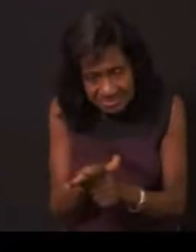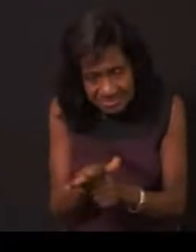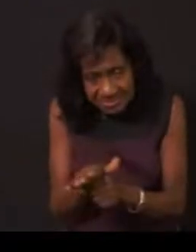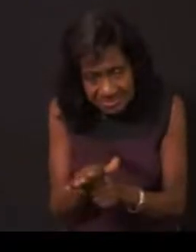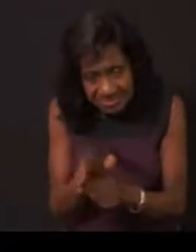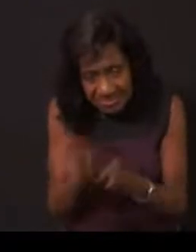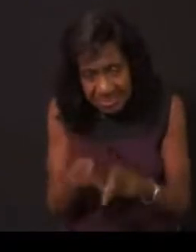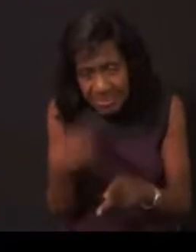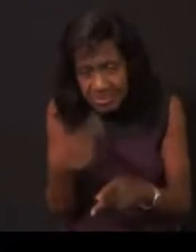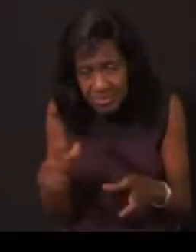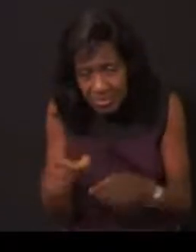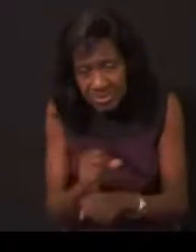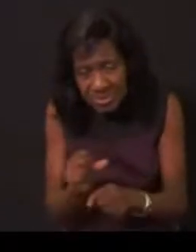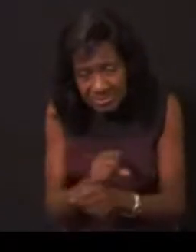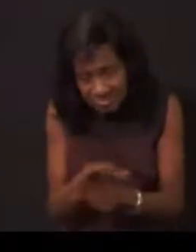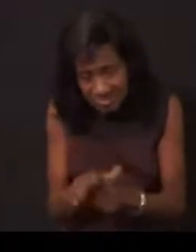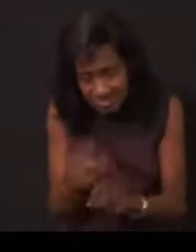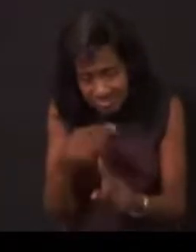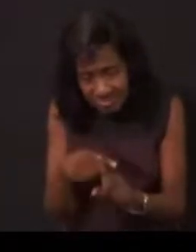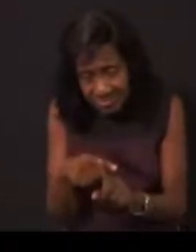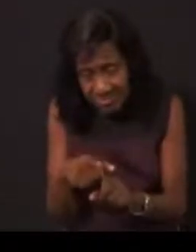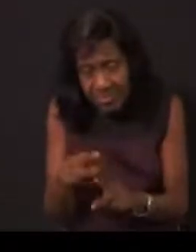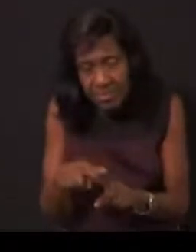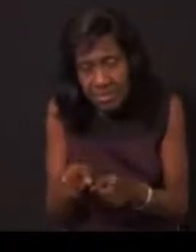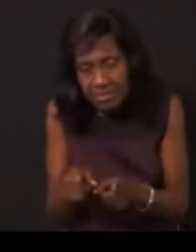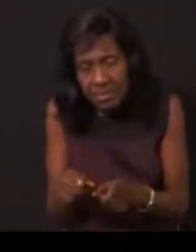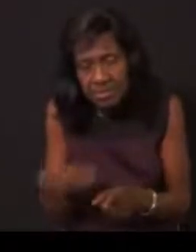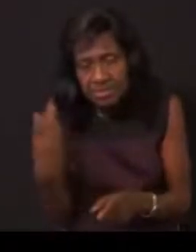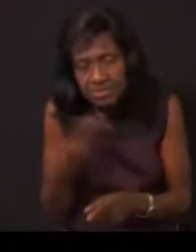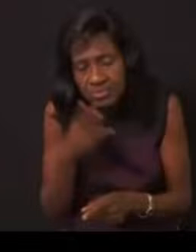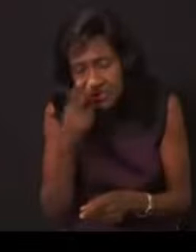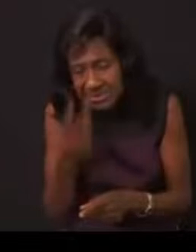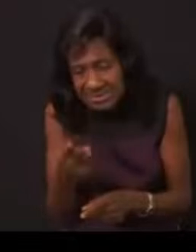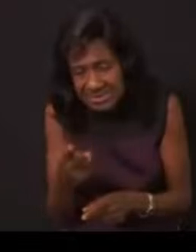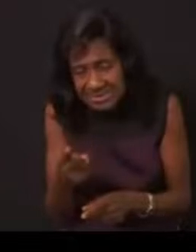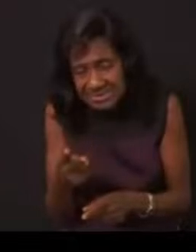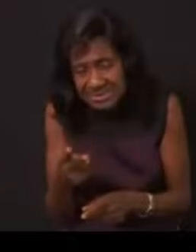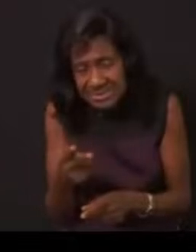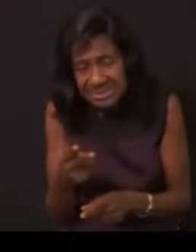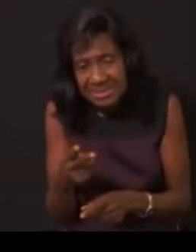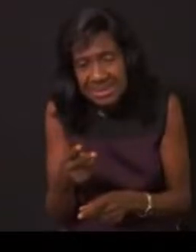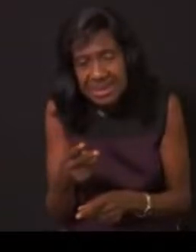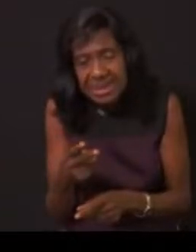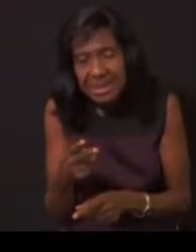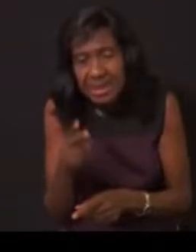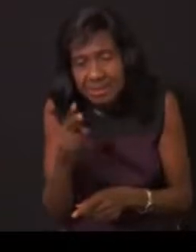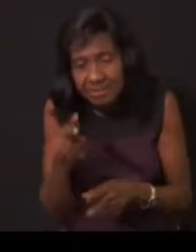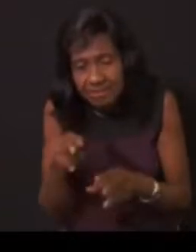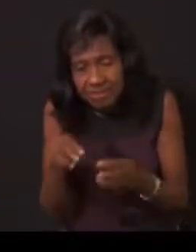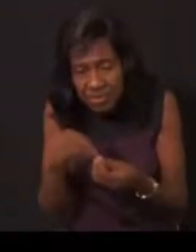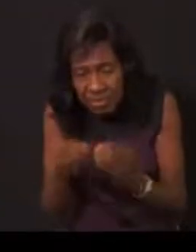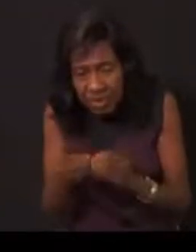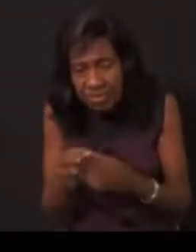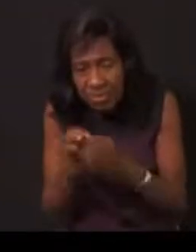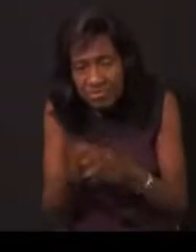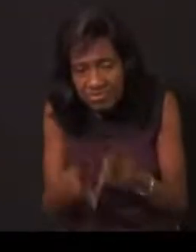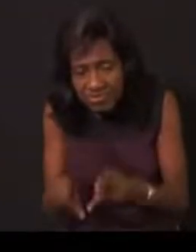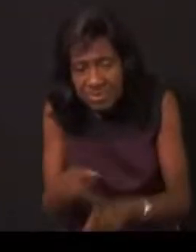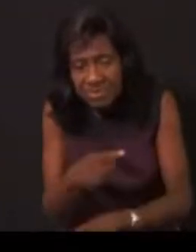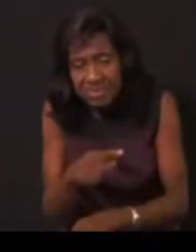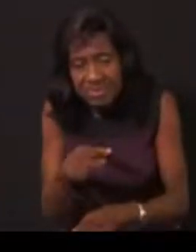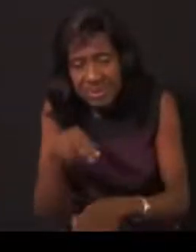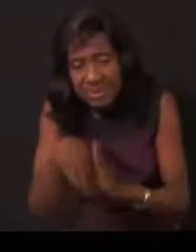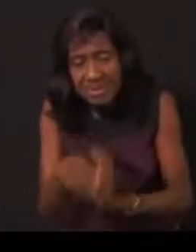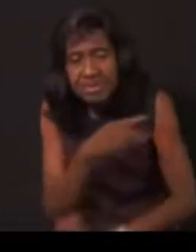And our record so far has been really good, and I hope and pray that that continues. I do that. Okay. So now to your